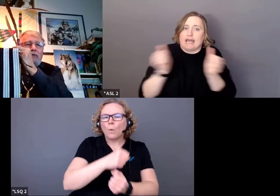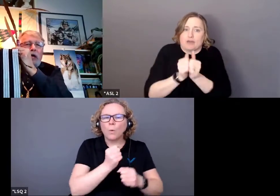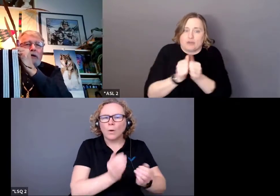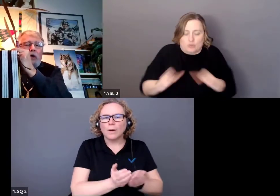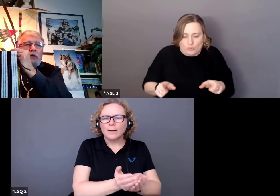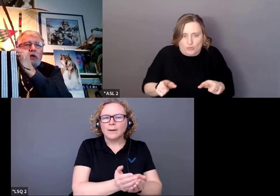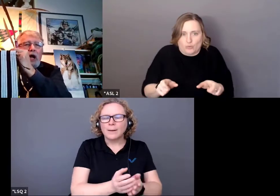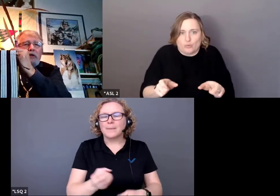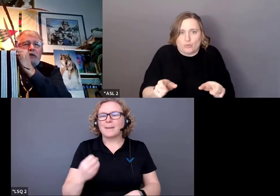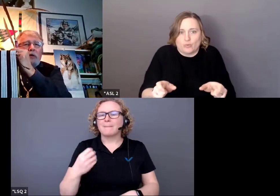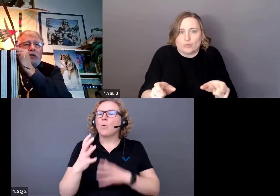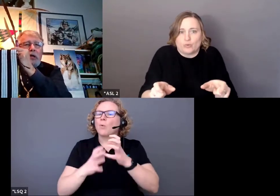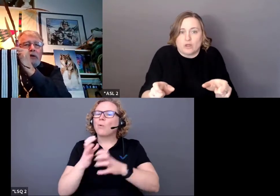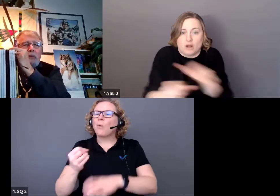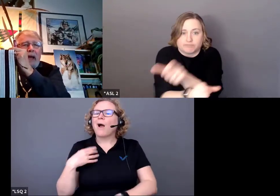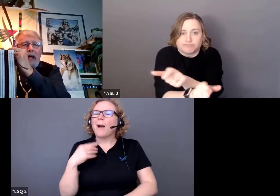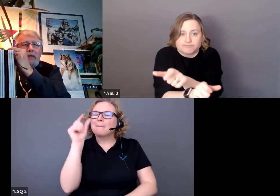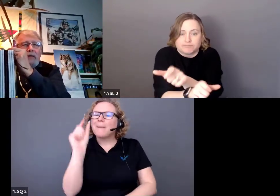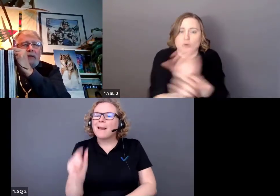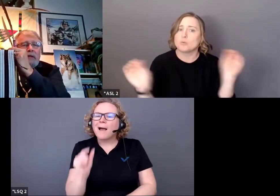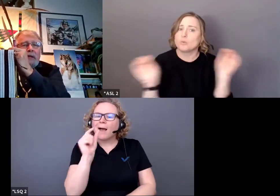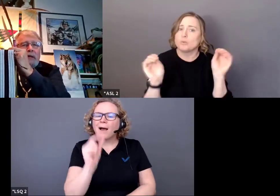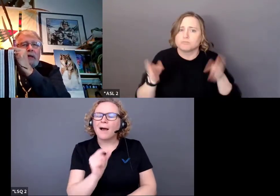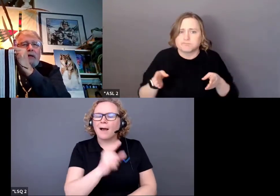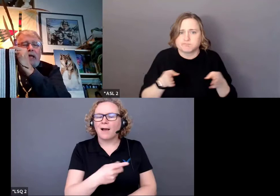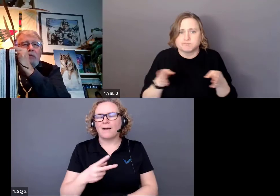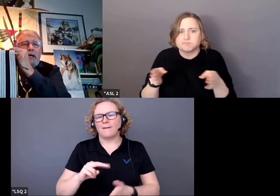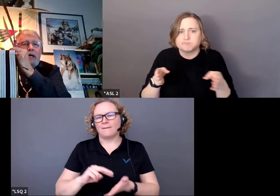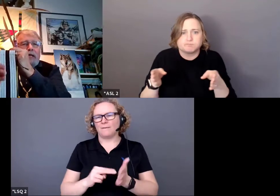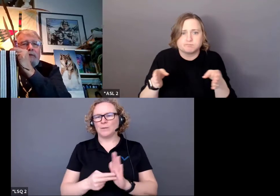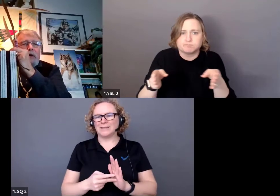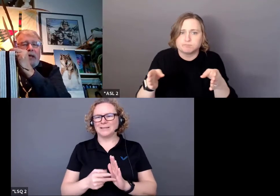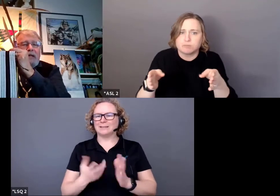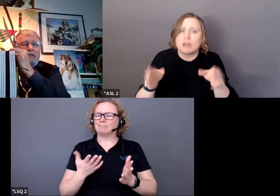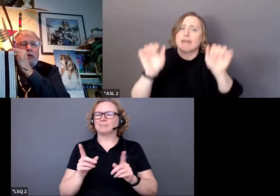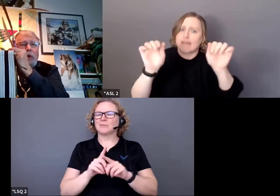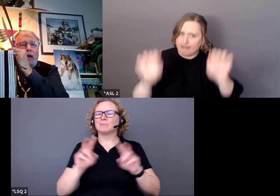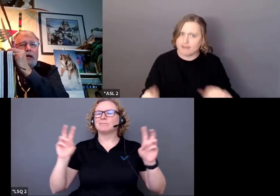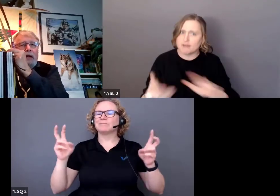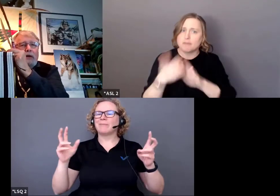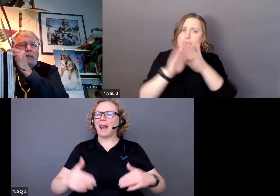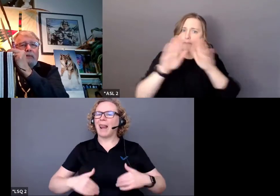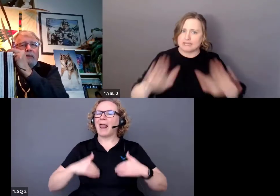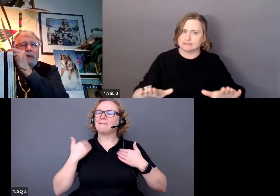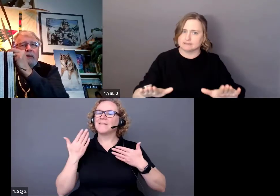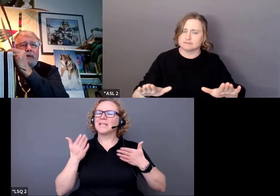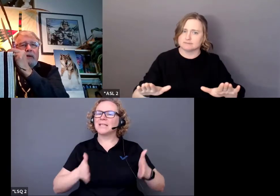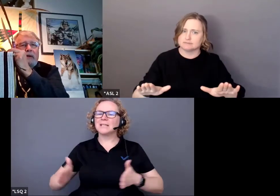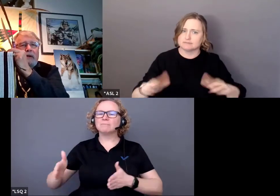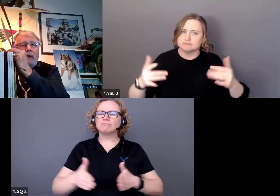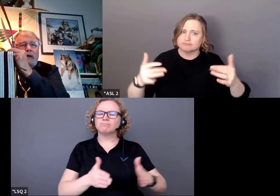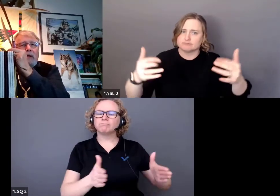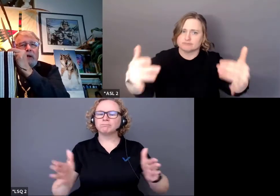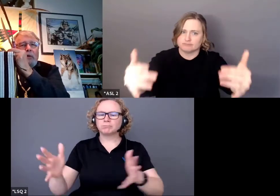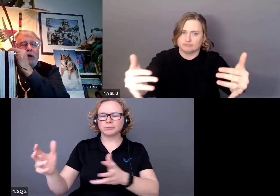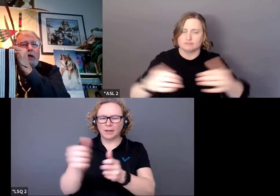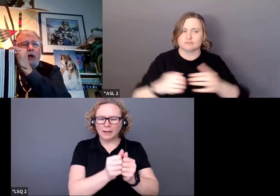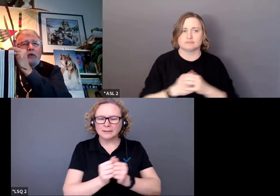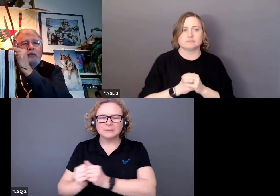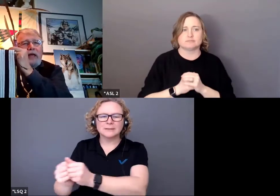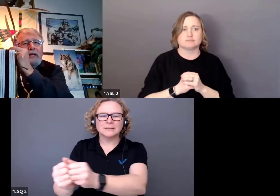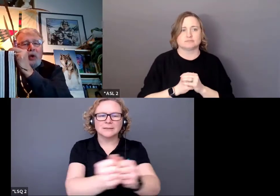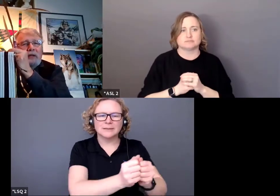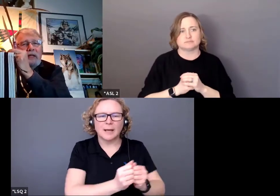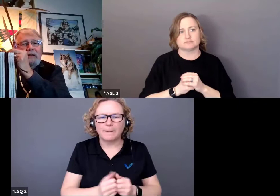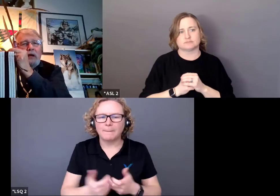that river and don't cross into each other's paths, then we can live in peace with one another. What it